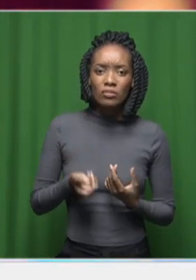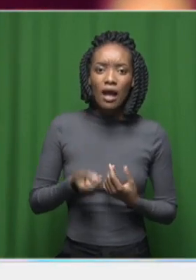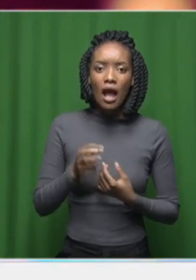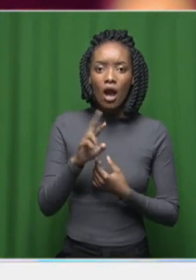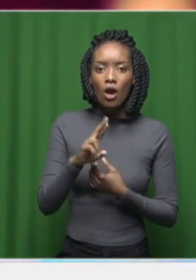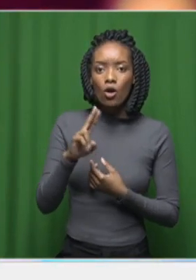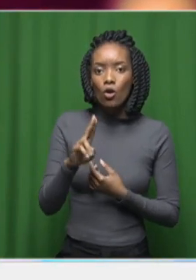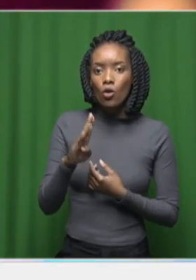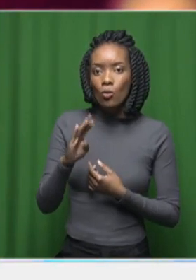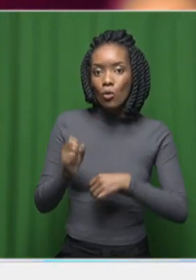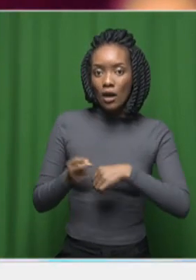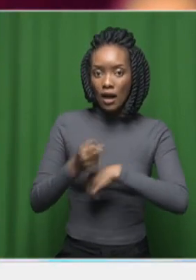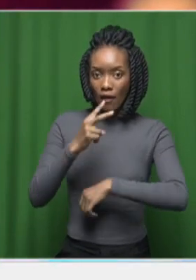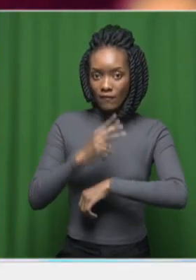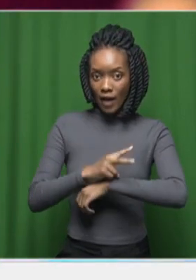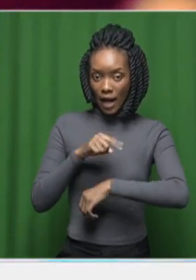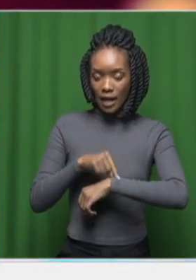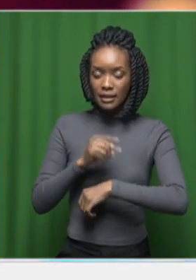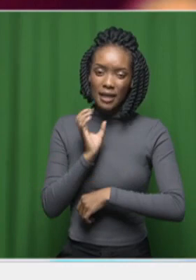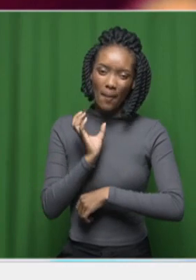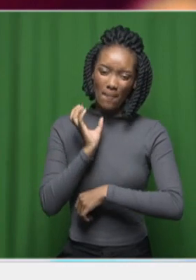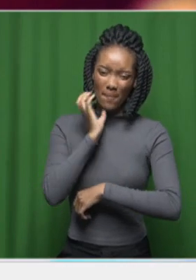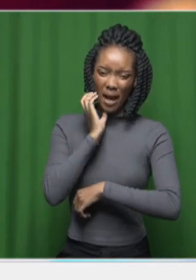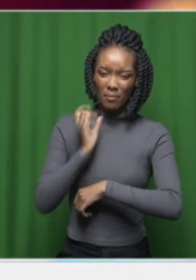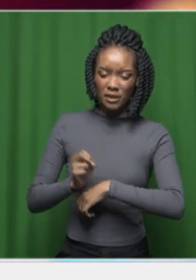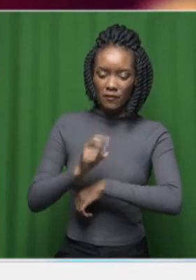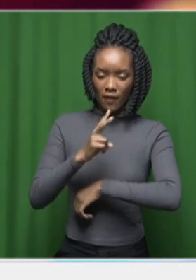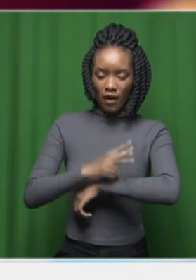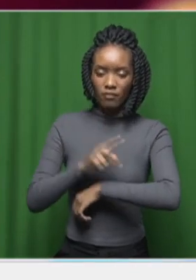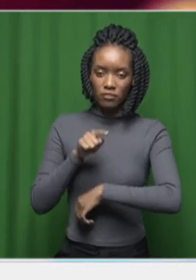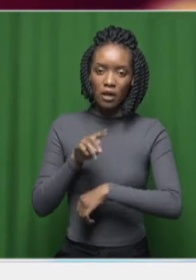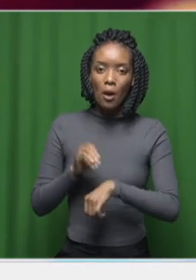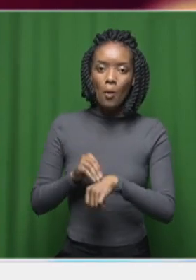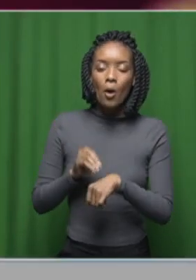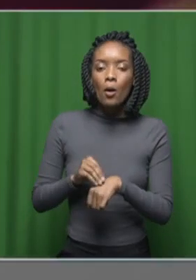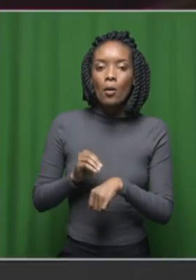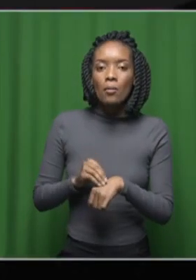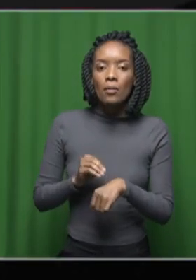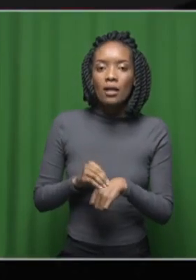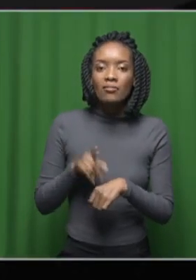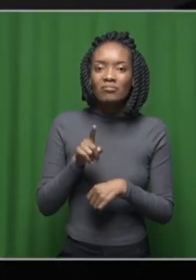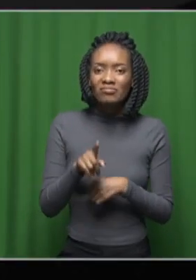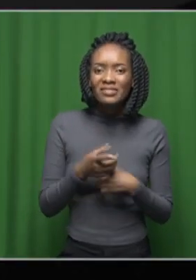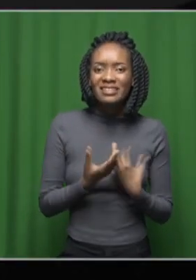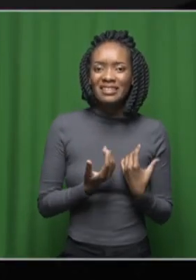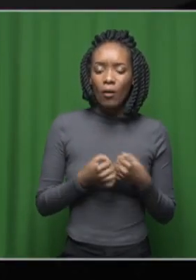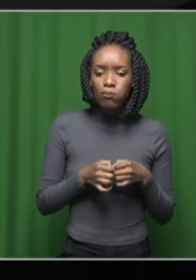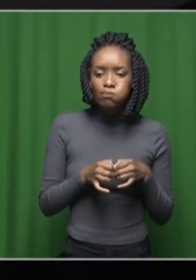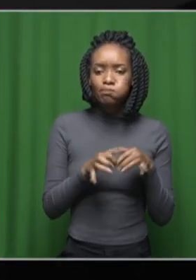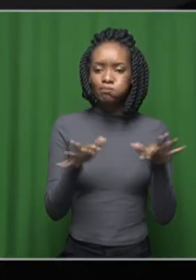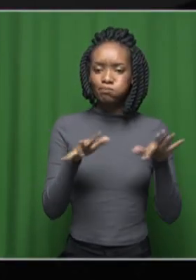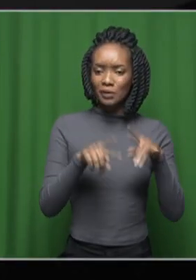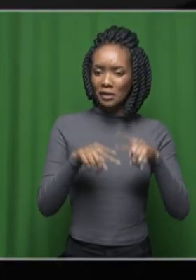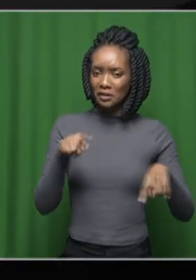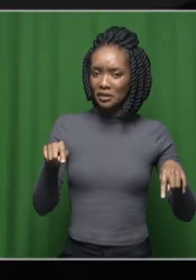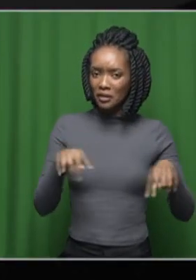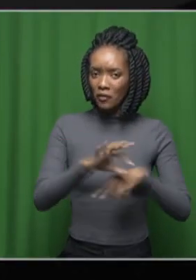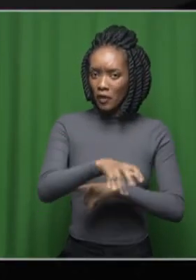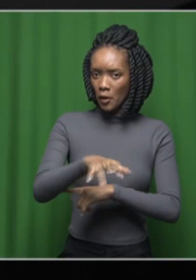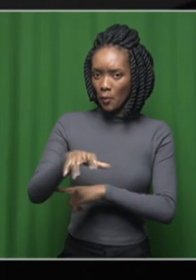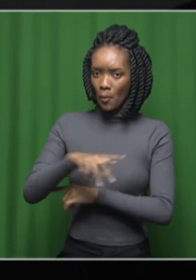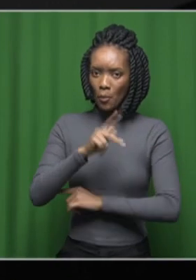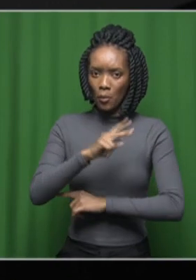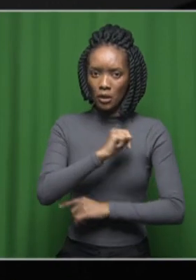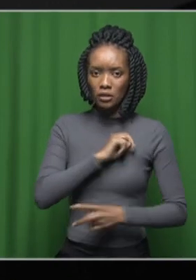rubulavirus, also known as the mumps virus. And cluster outbreaks have been noted in different provinces, with KwaZulu-Natal,